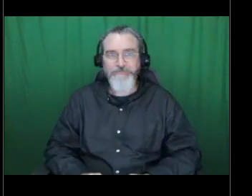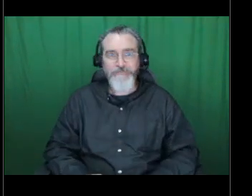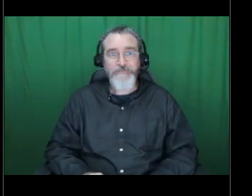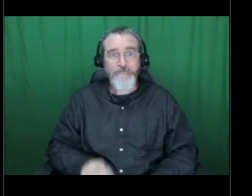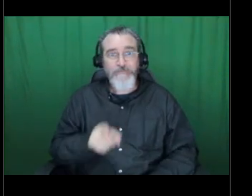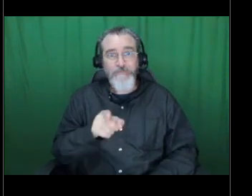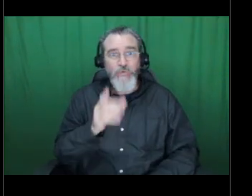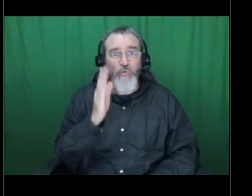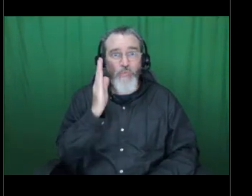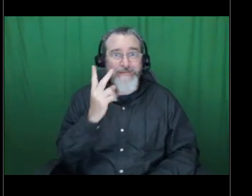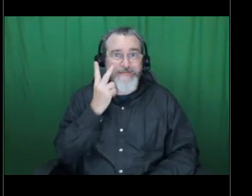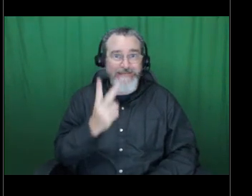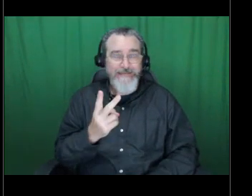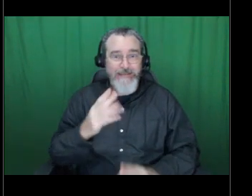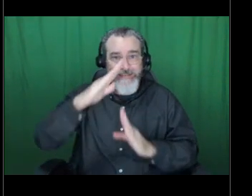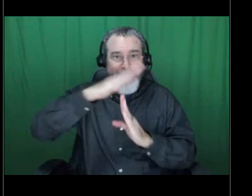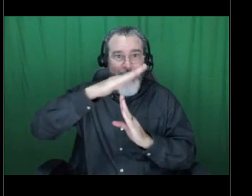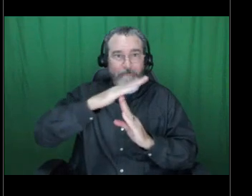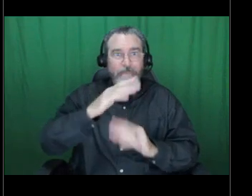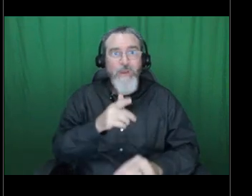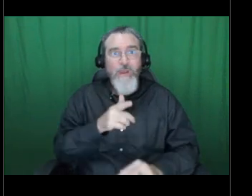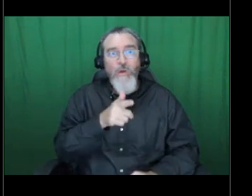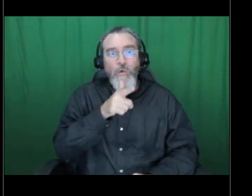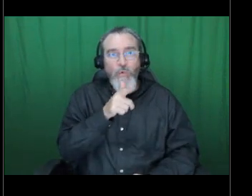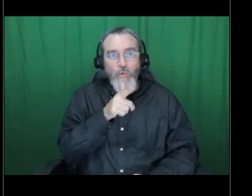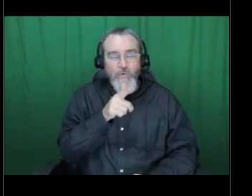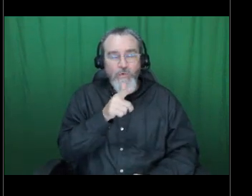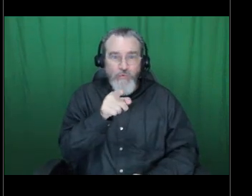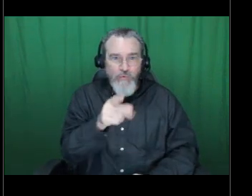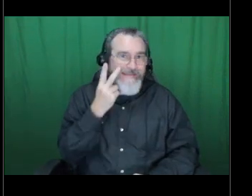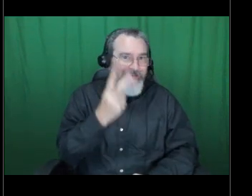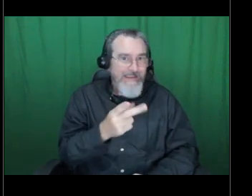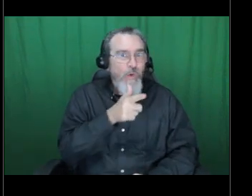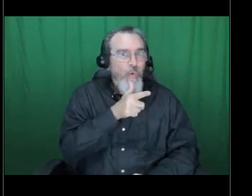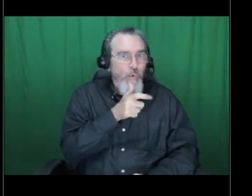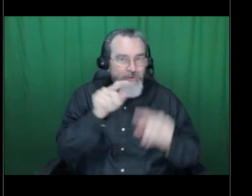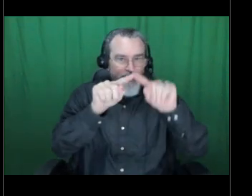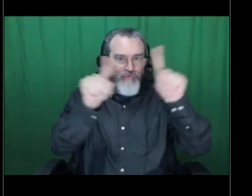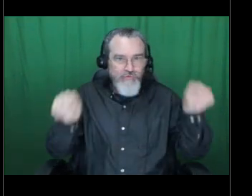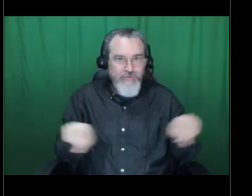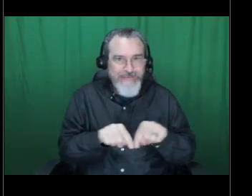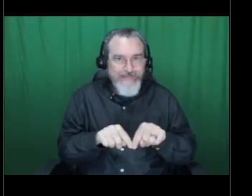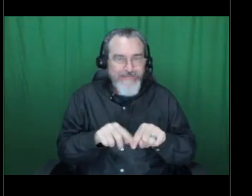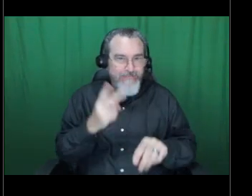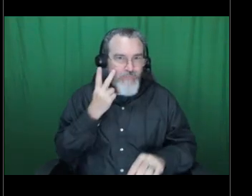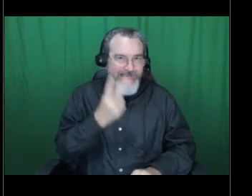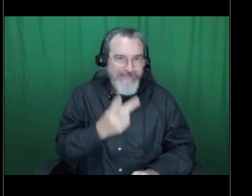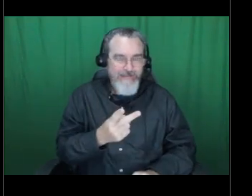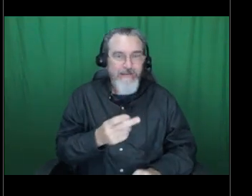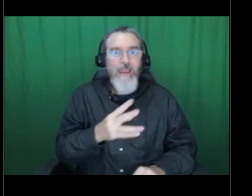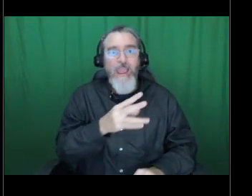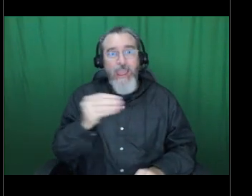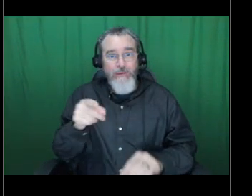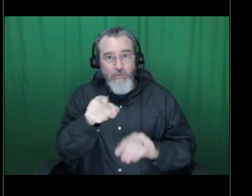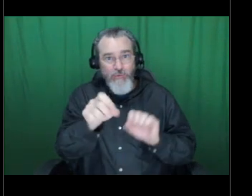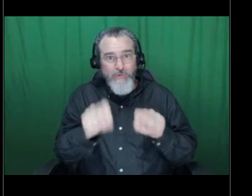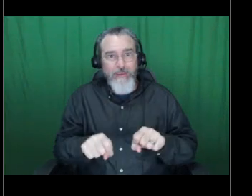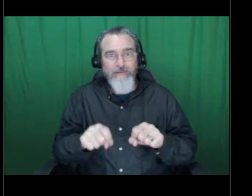state whose screen you are viewing and will allow you to zoom